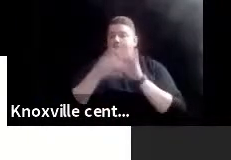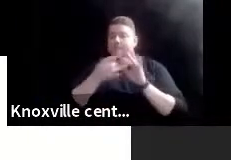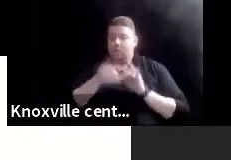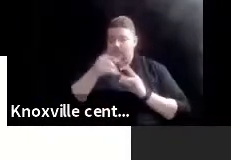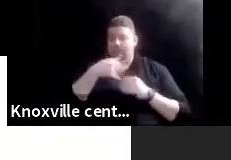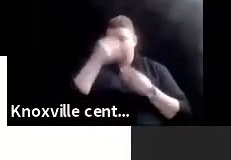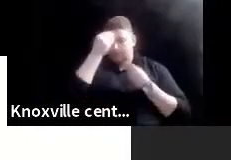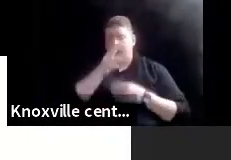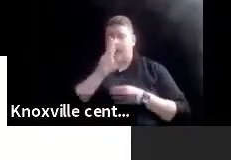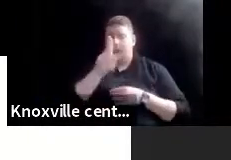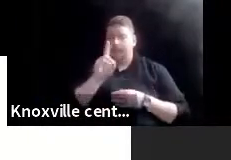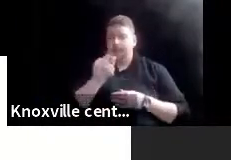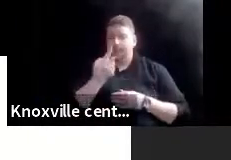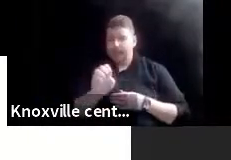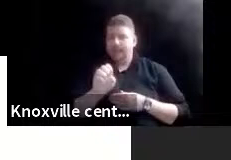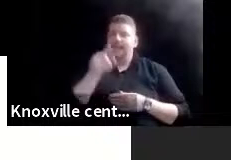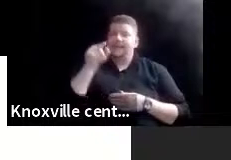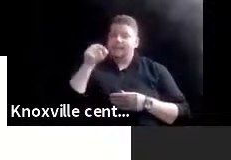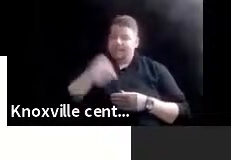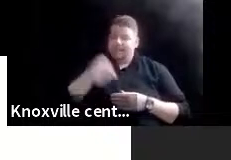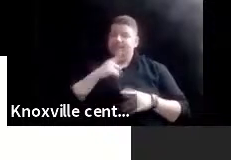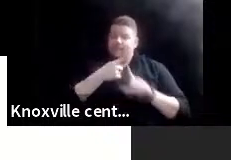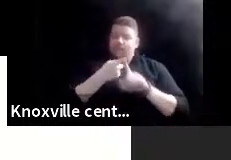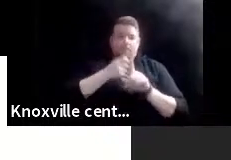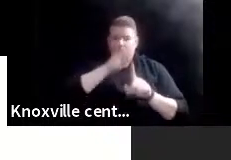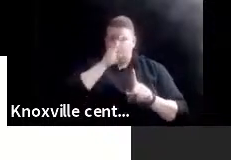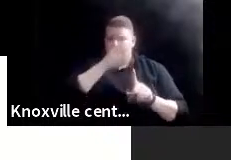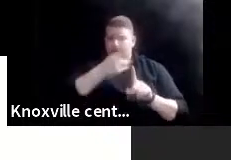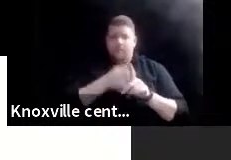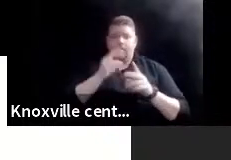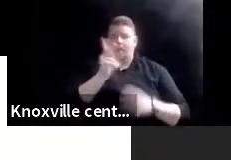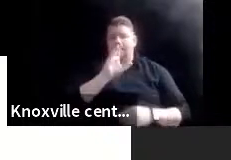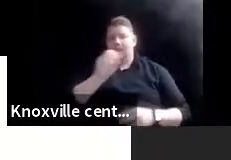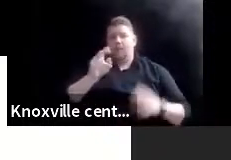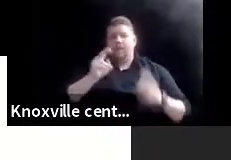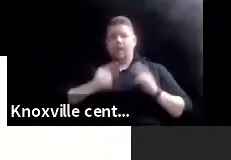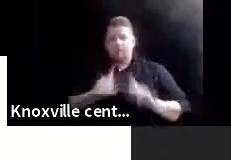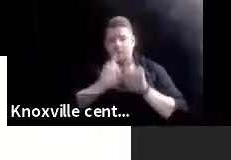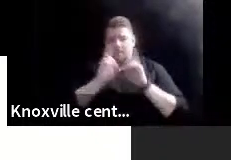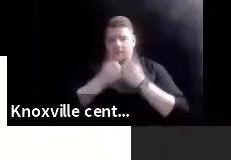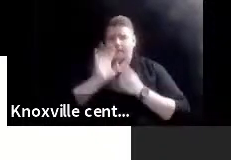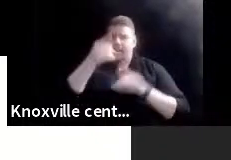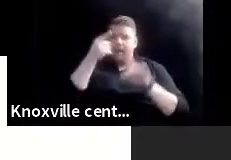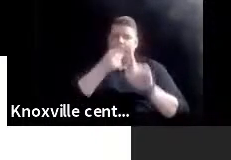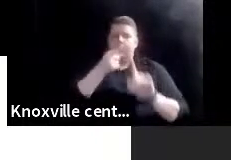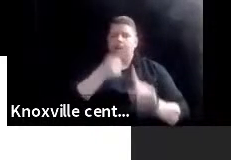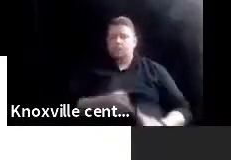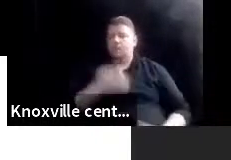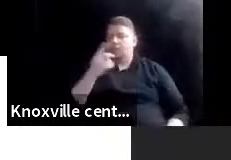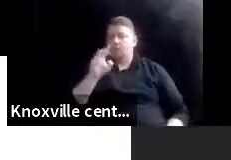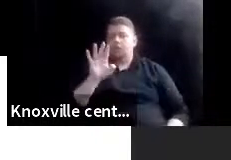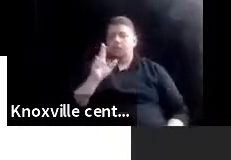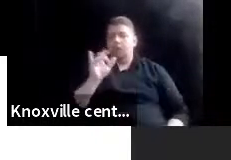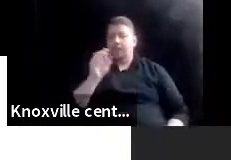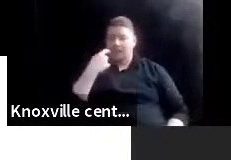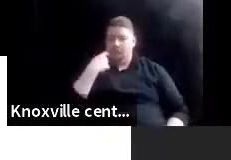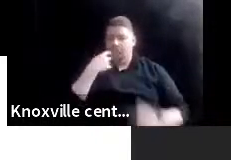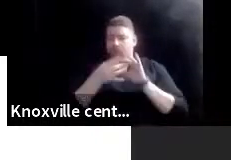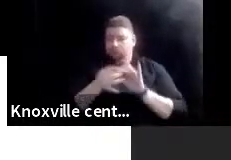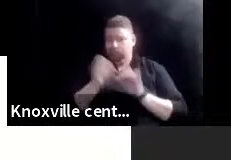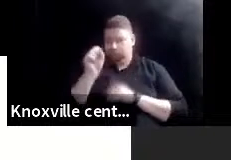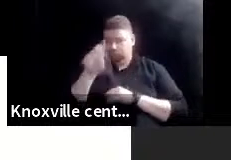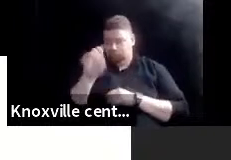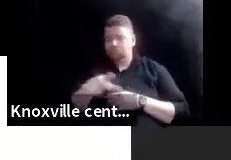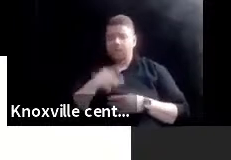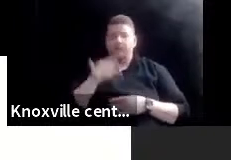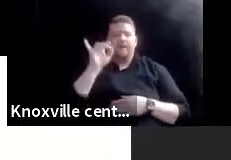This is directly from the Knox County Health Department's benchmarks that Dr. Buchanan showed. And the format